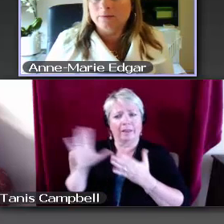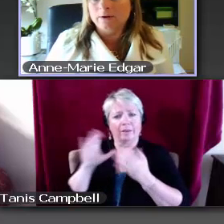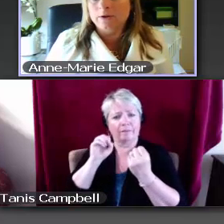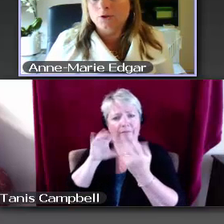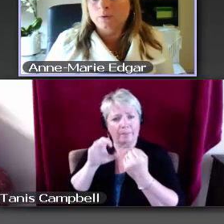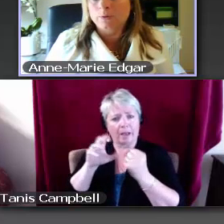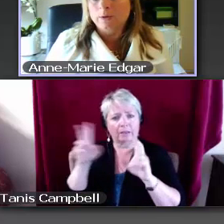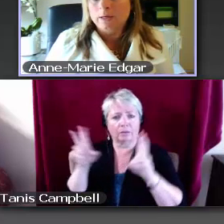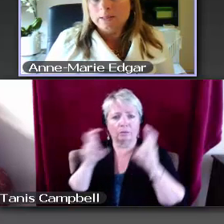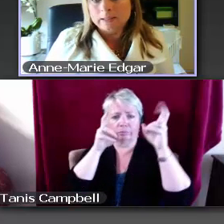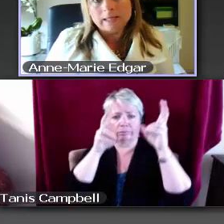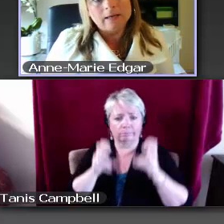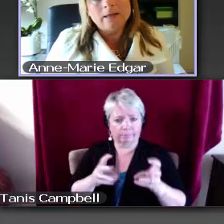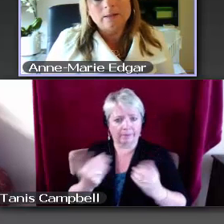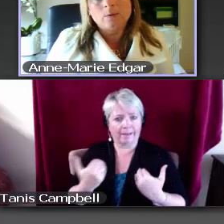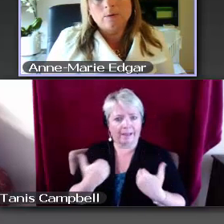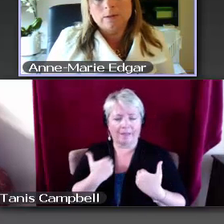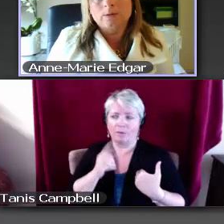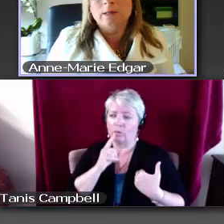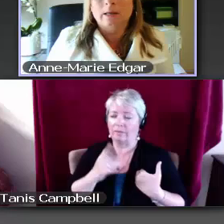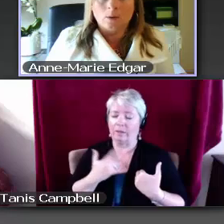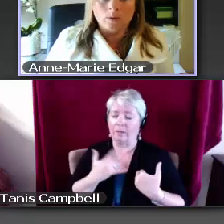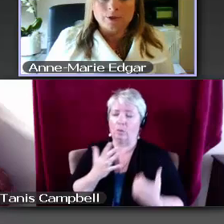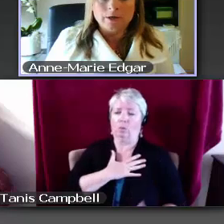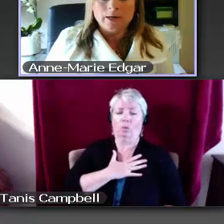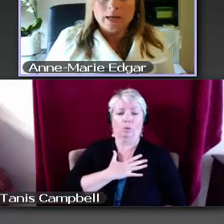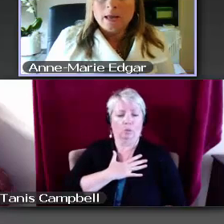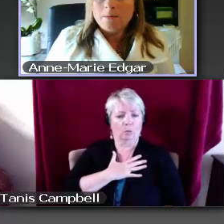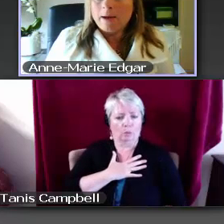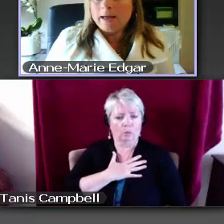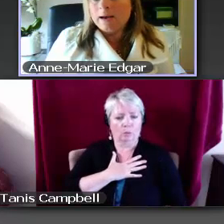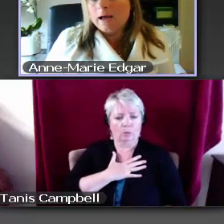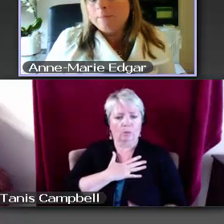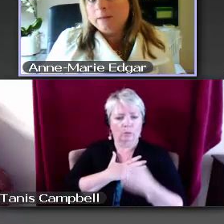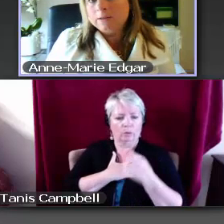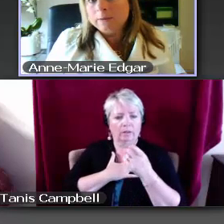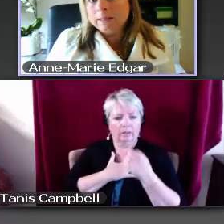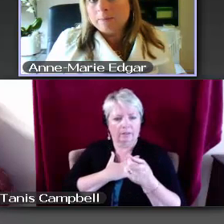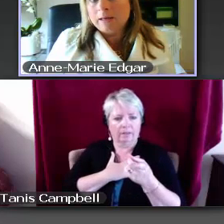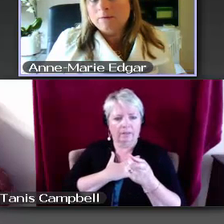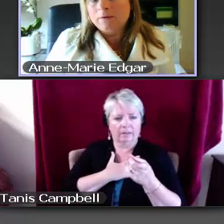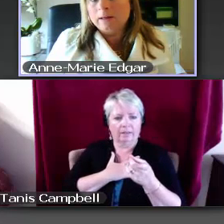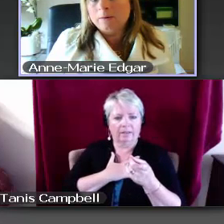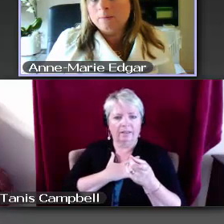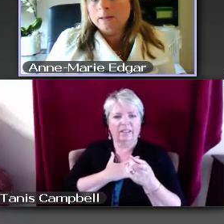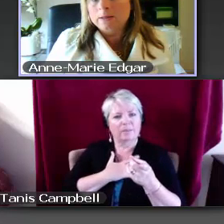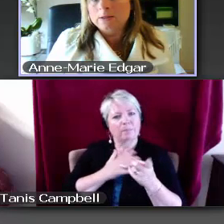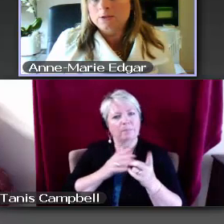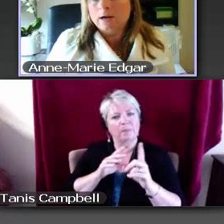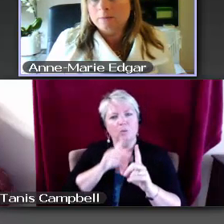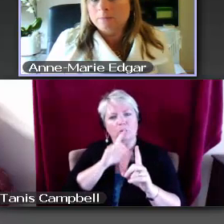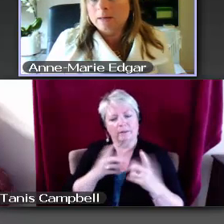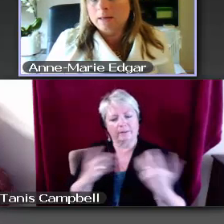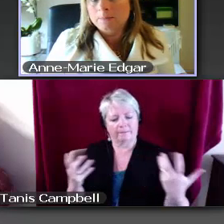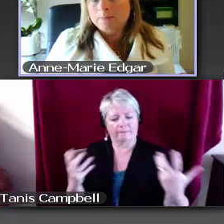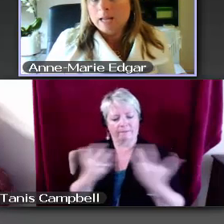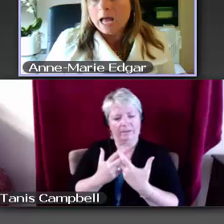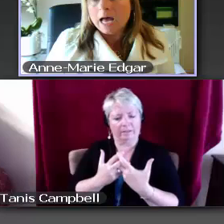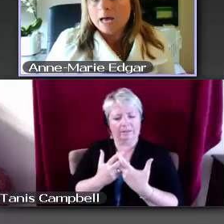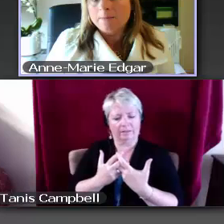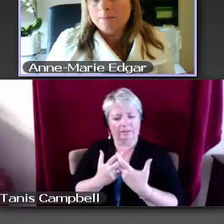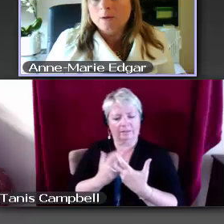this is still very true today. These quotes are a little older, but these are really meaningful, and it really struck